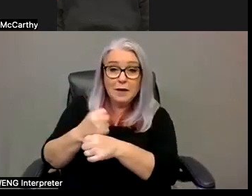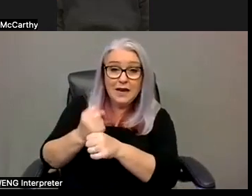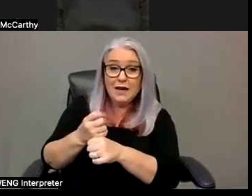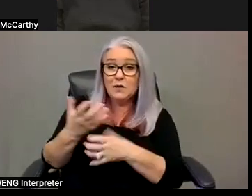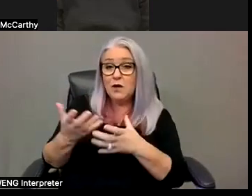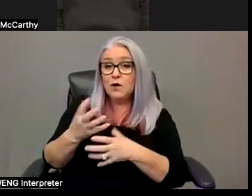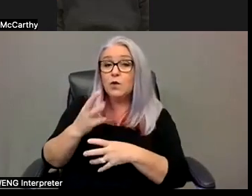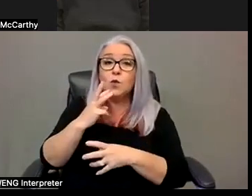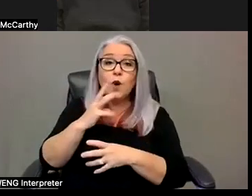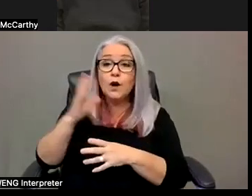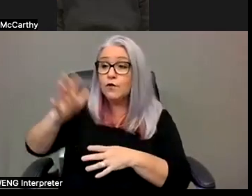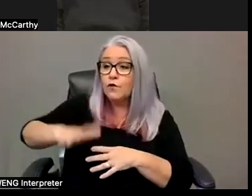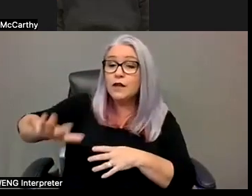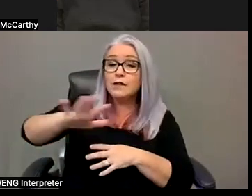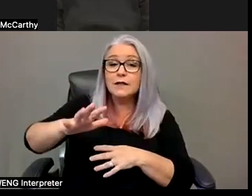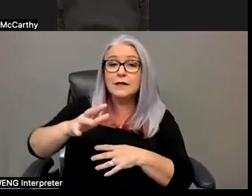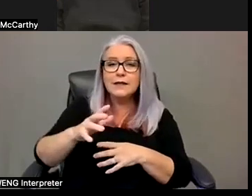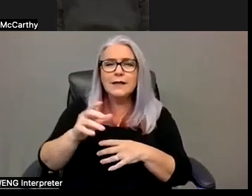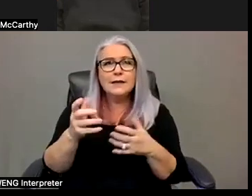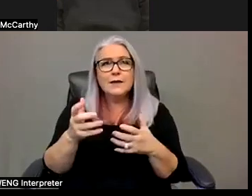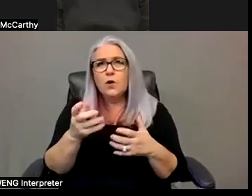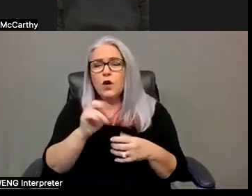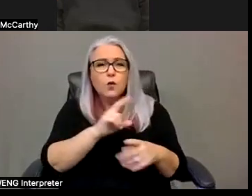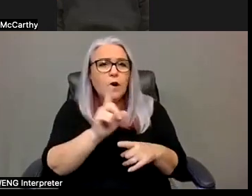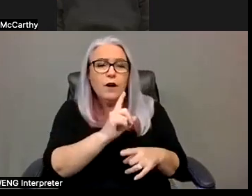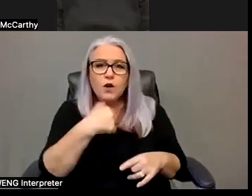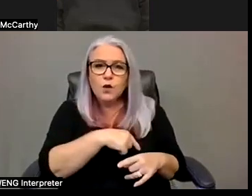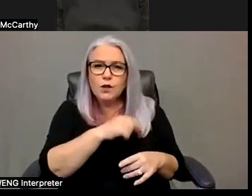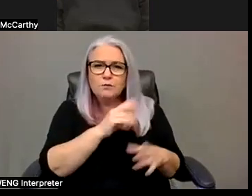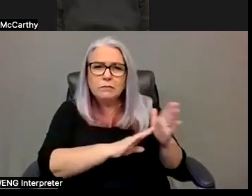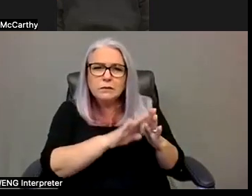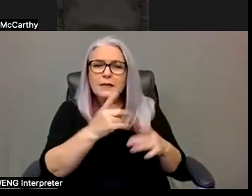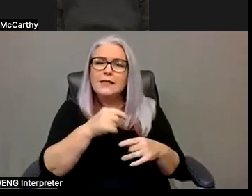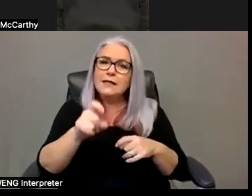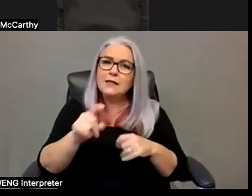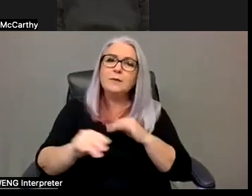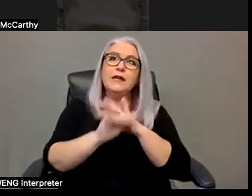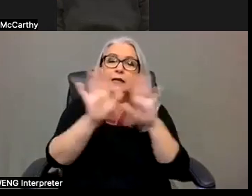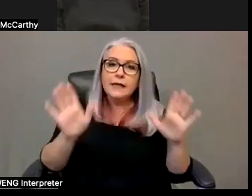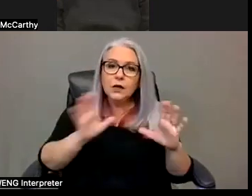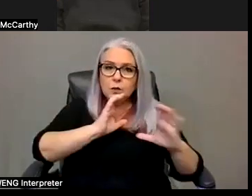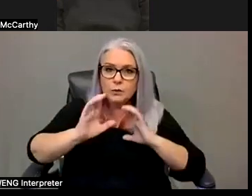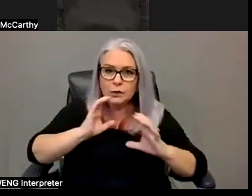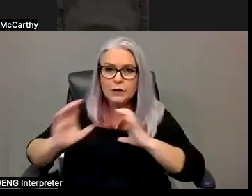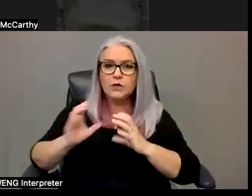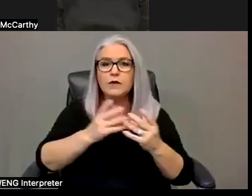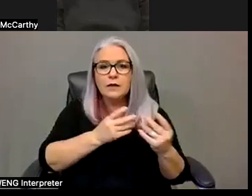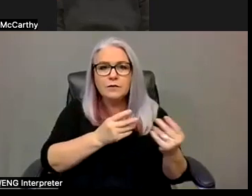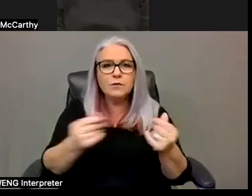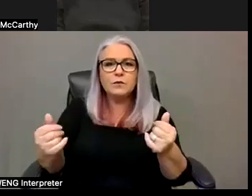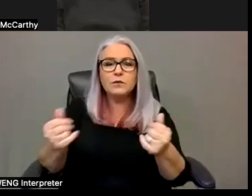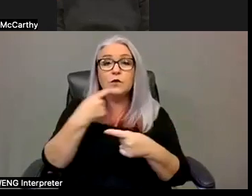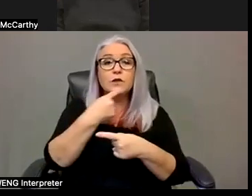elsewhere, needs to be clear, needs to be more transparent and more consistently and effectively conveyed to the people. Thank